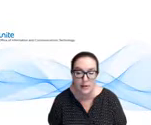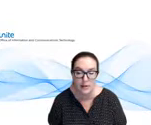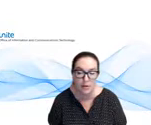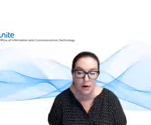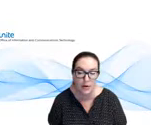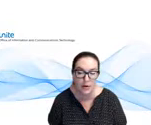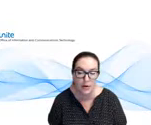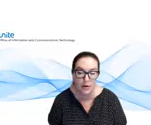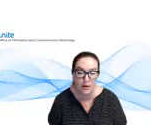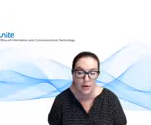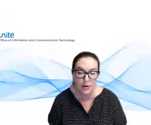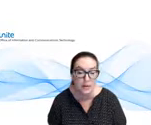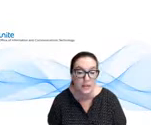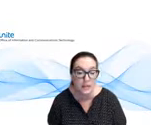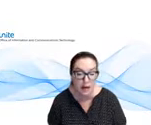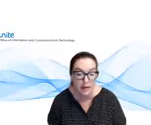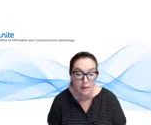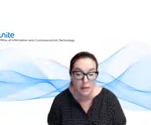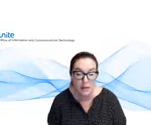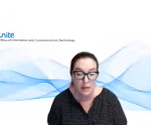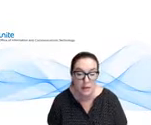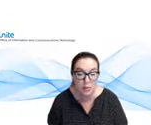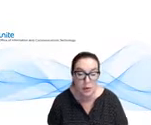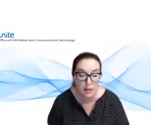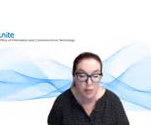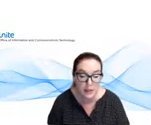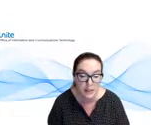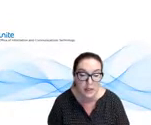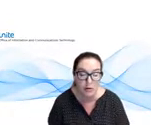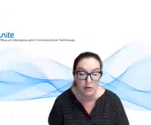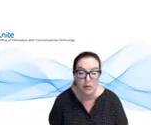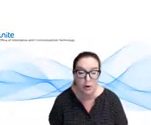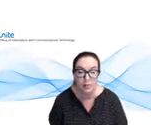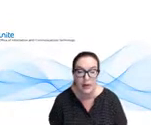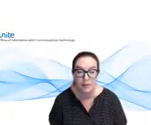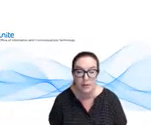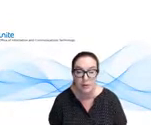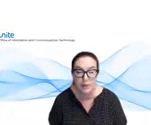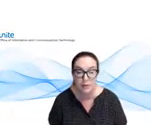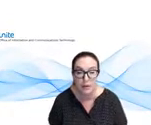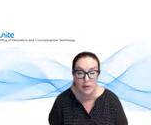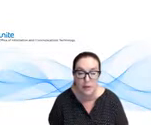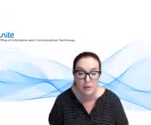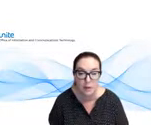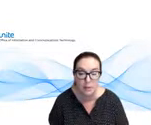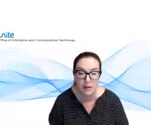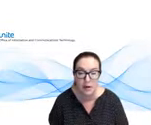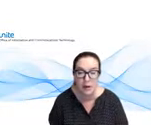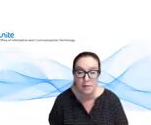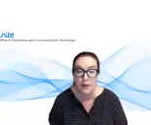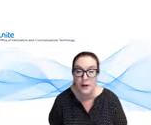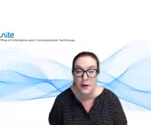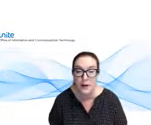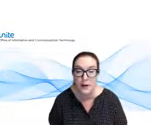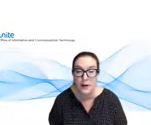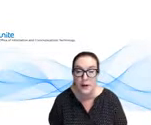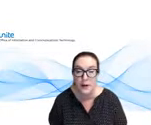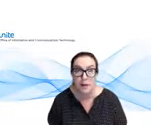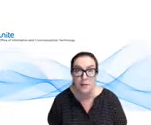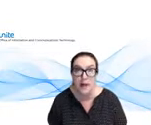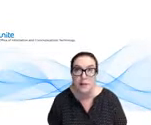features were accessed 487,000 times in 2020 across all platforms involved in recruitment and